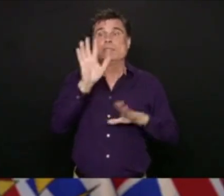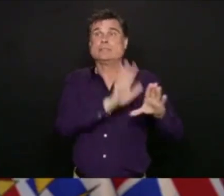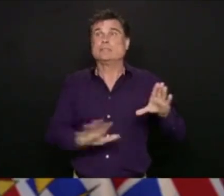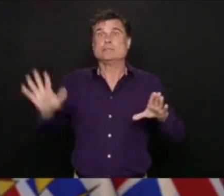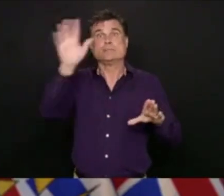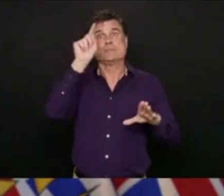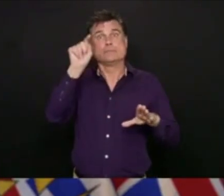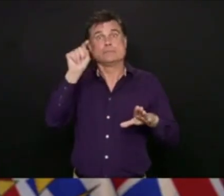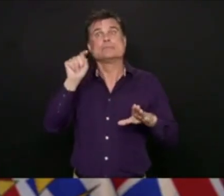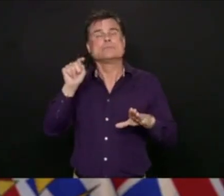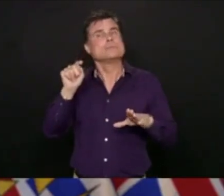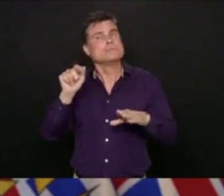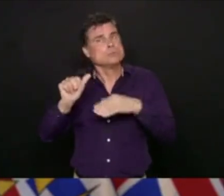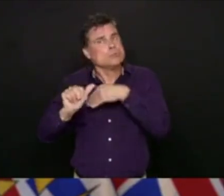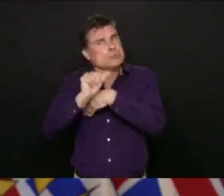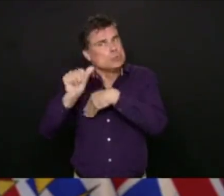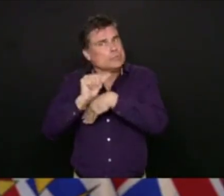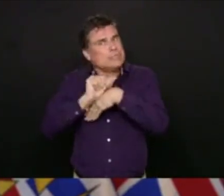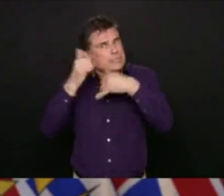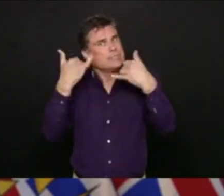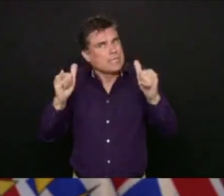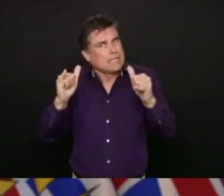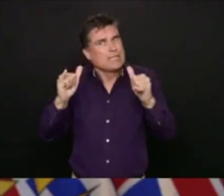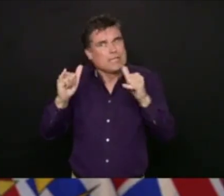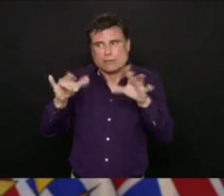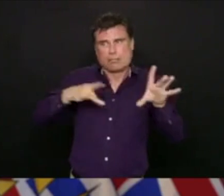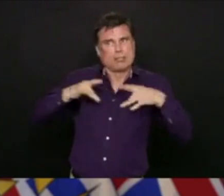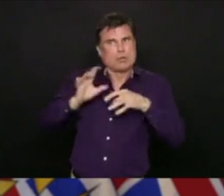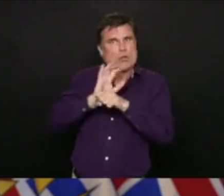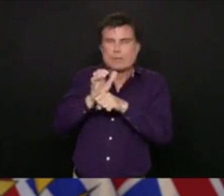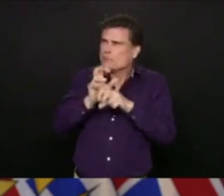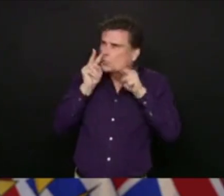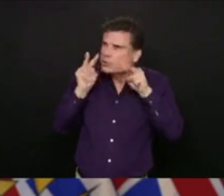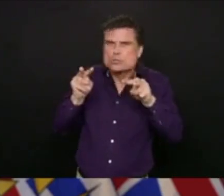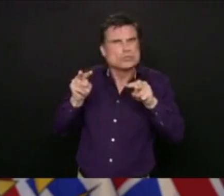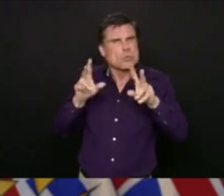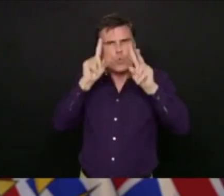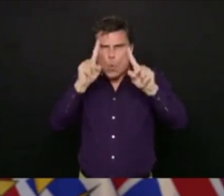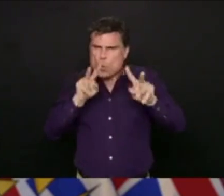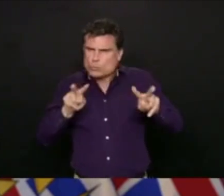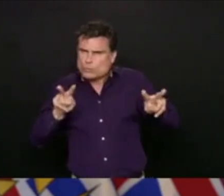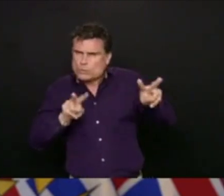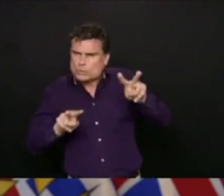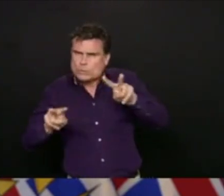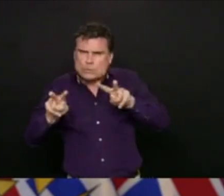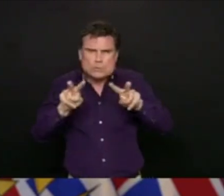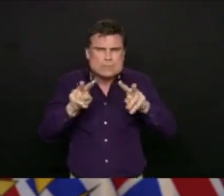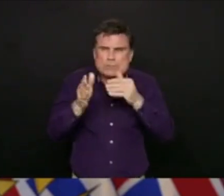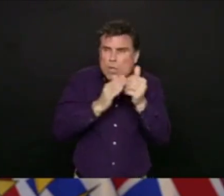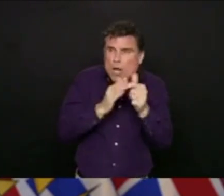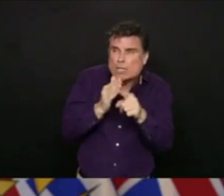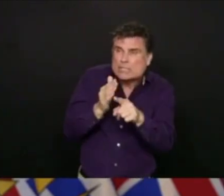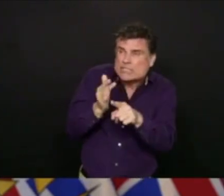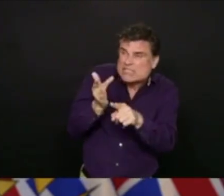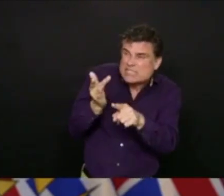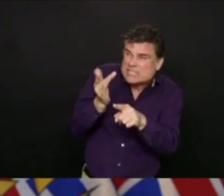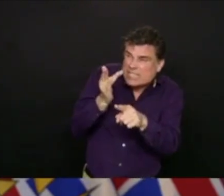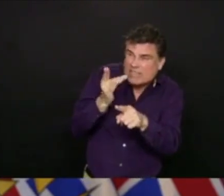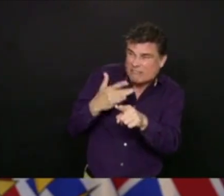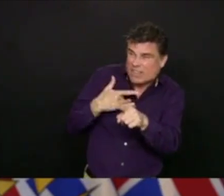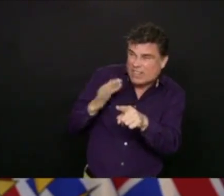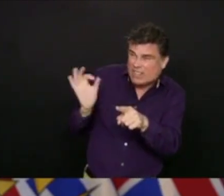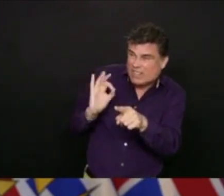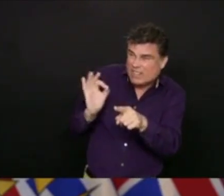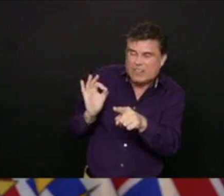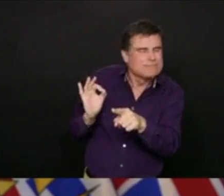very low threshold for keeping people apart who are sick, any sort of symptoms at all, and we know we have to be extremely cautious